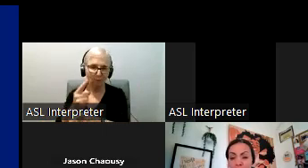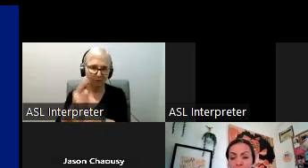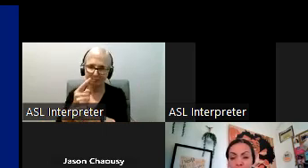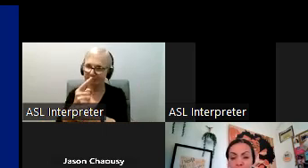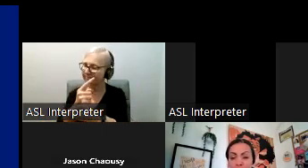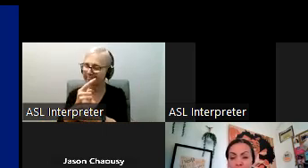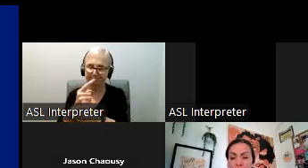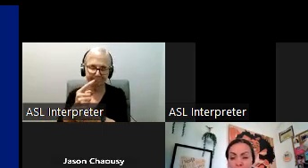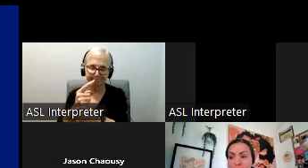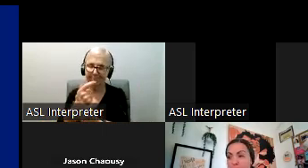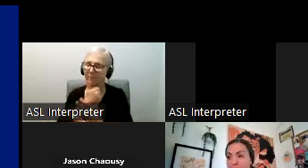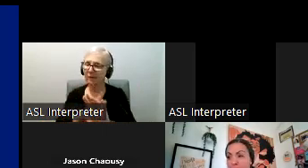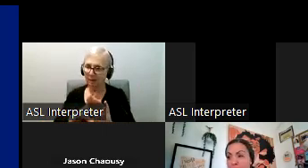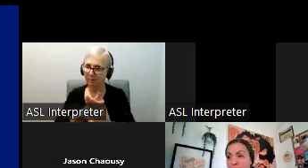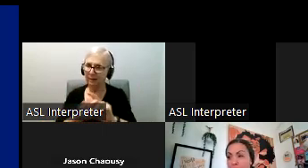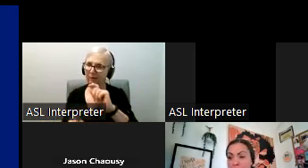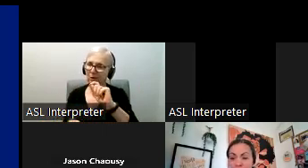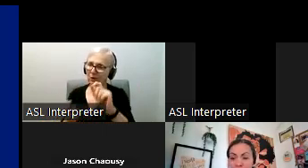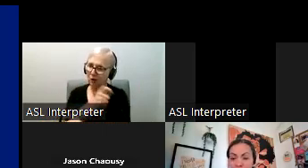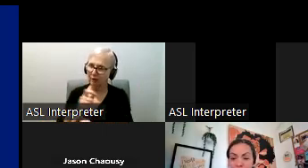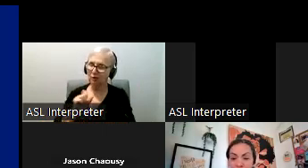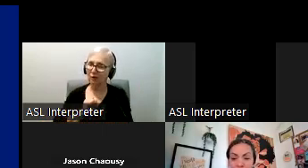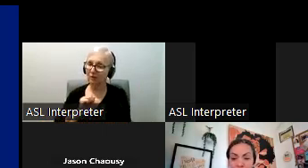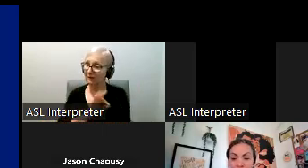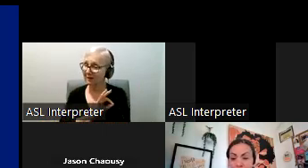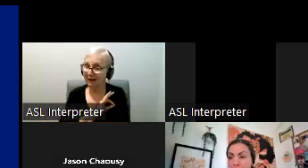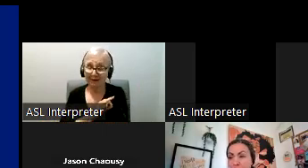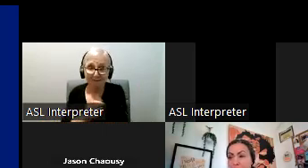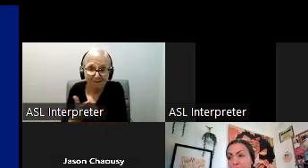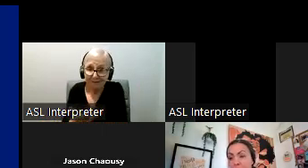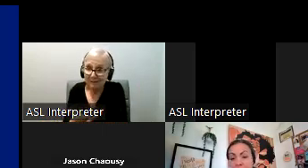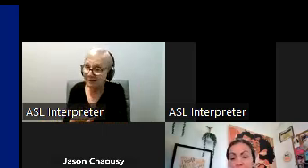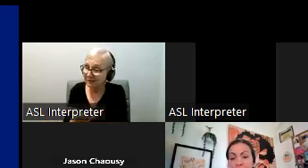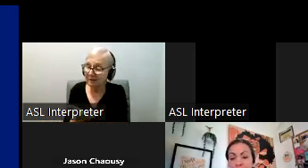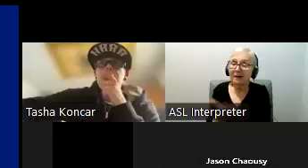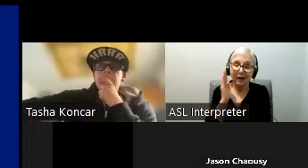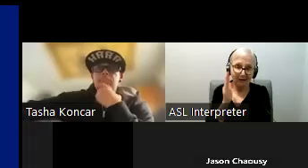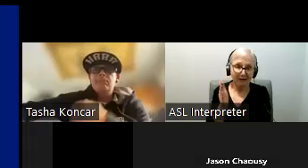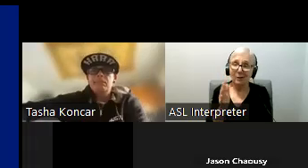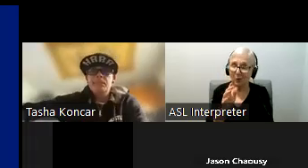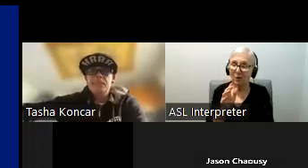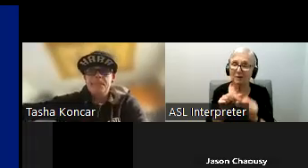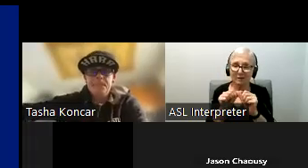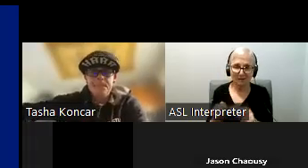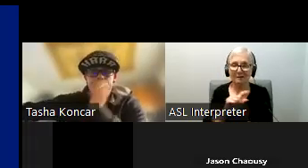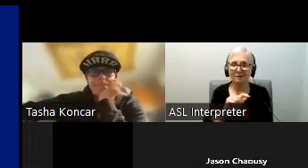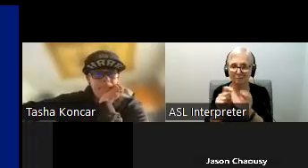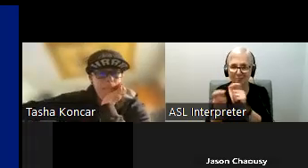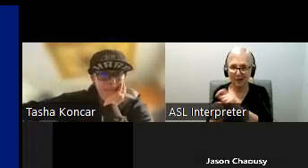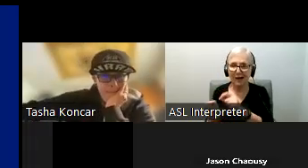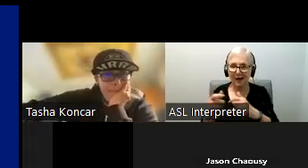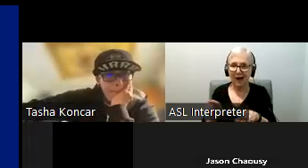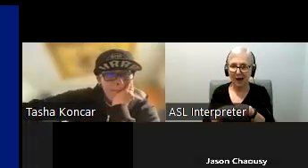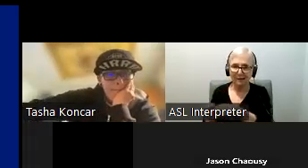I apologize about the changeover of staff, and there's going to continue to be turnover as I'm interim.